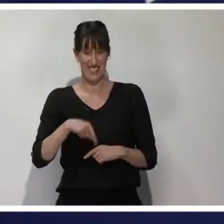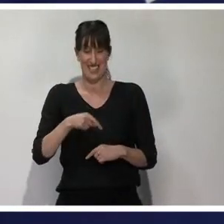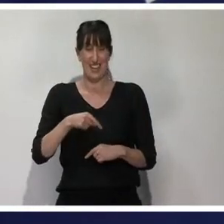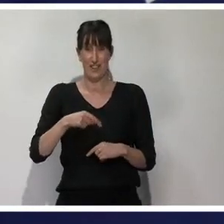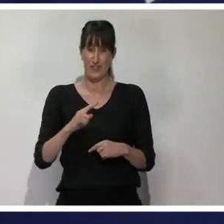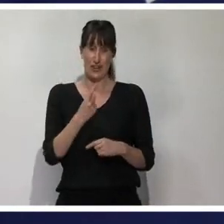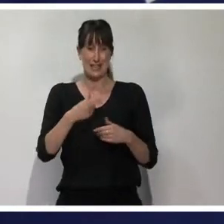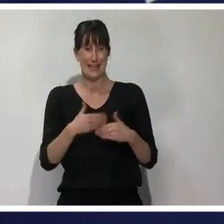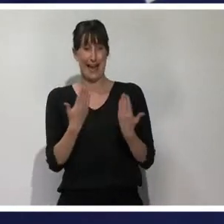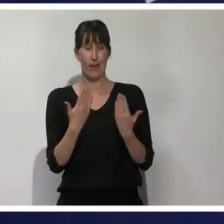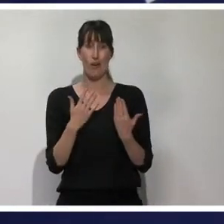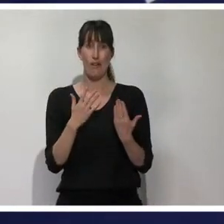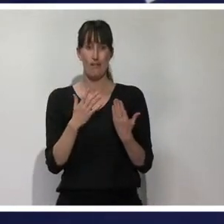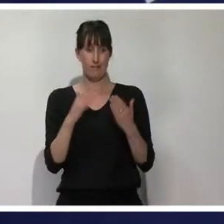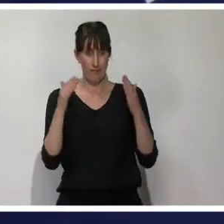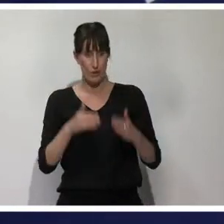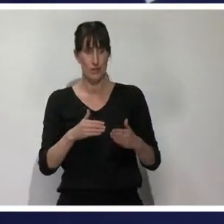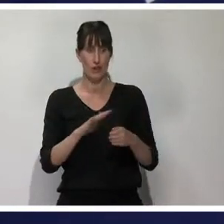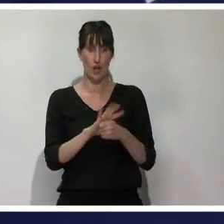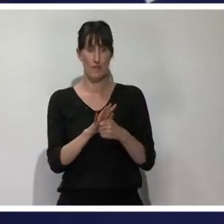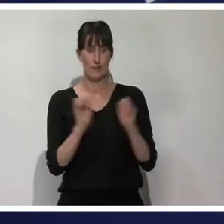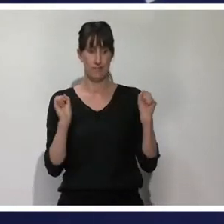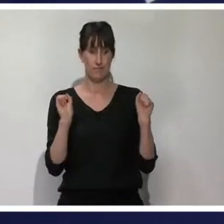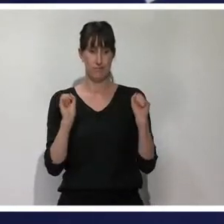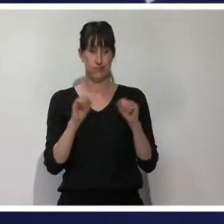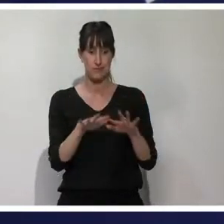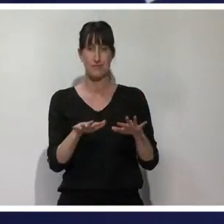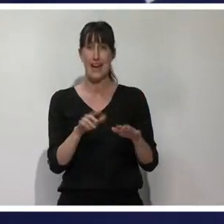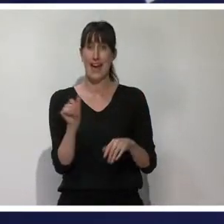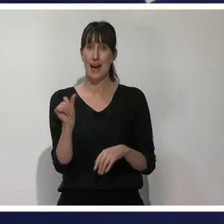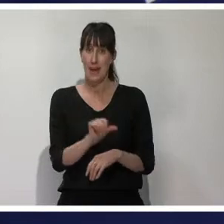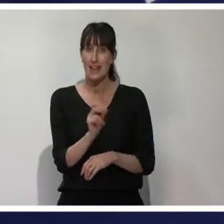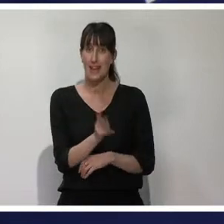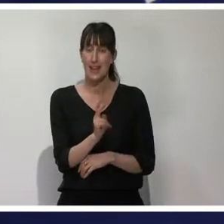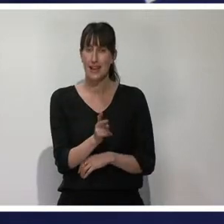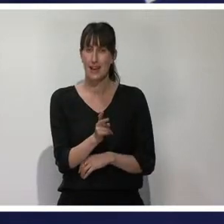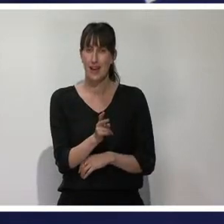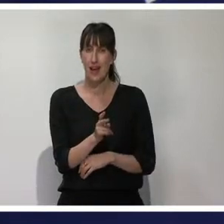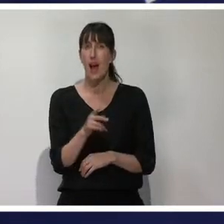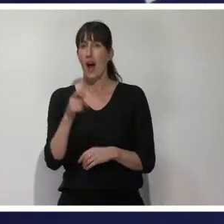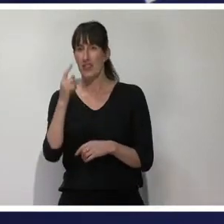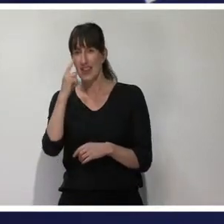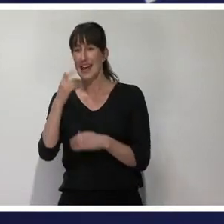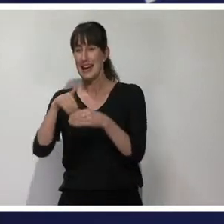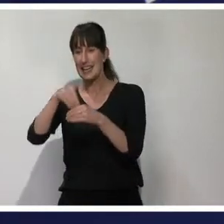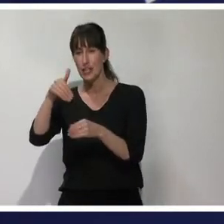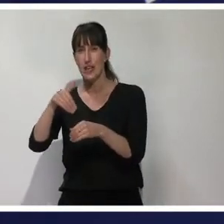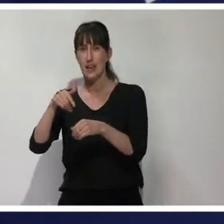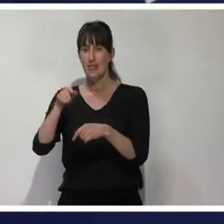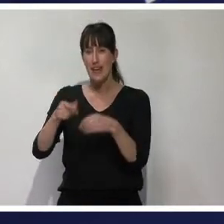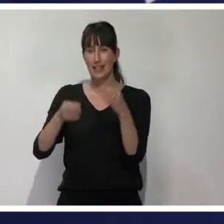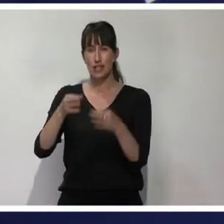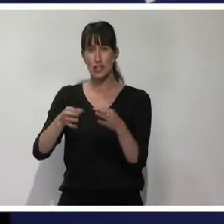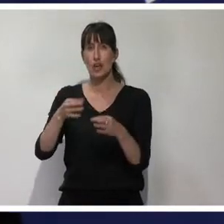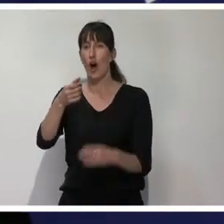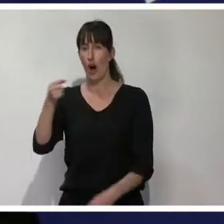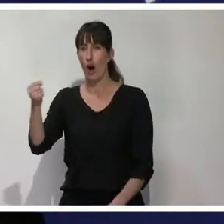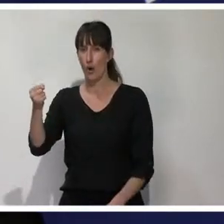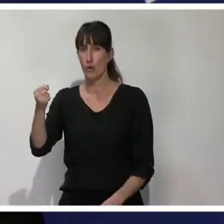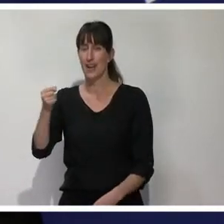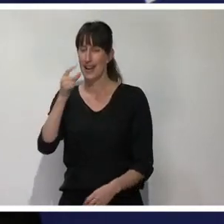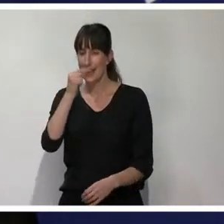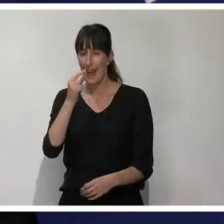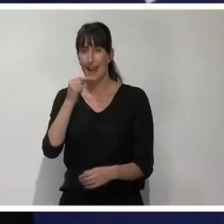that resurgence plan. I will come back. We've given ourselves a few extra days to be able to consider some of the issues here. But